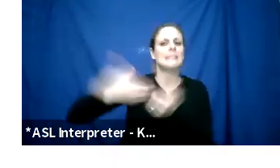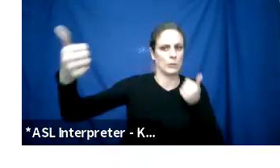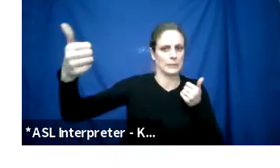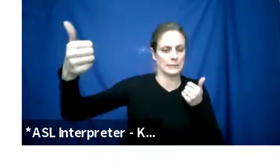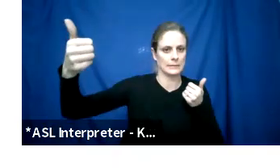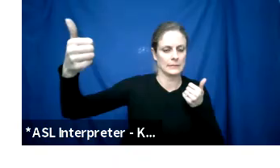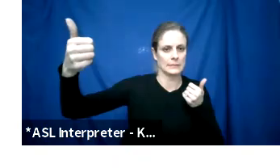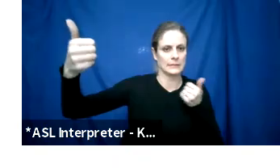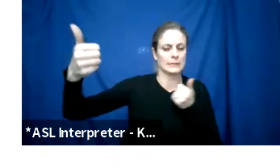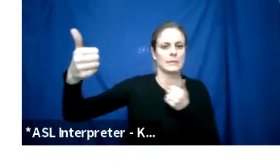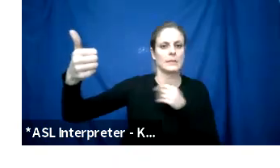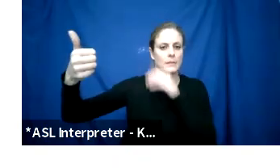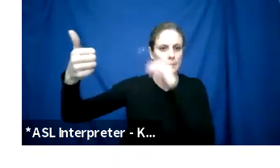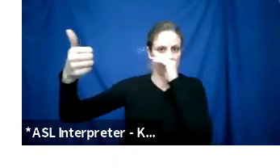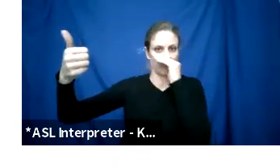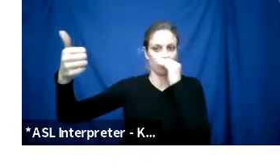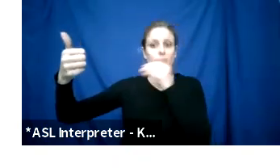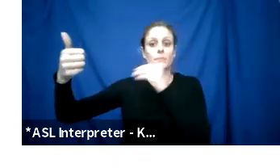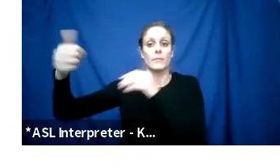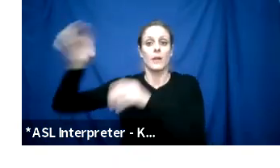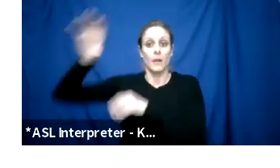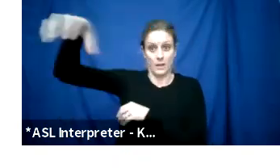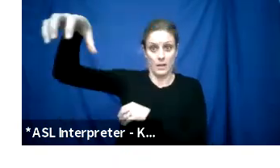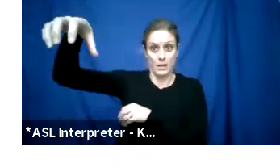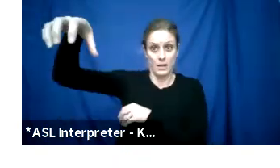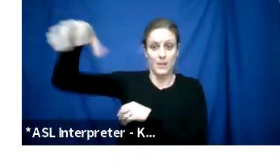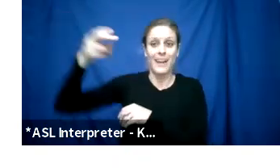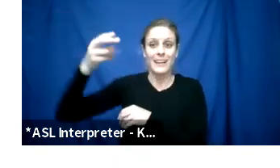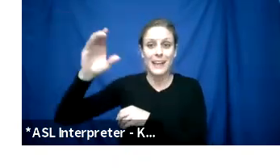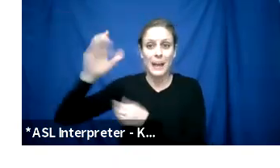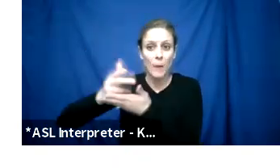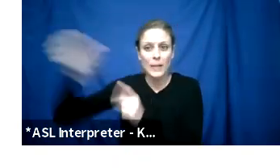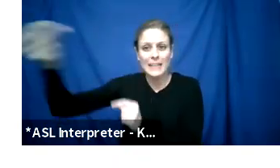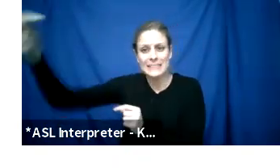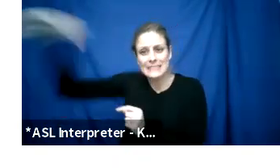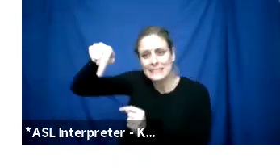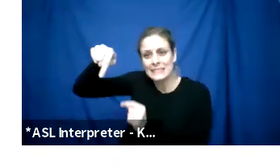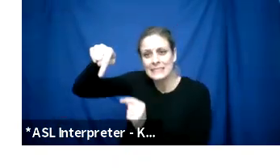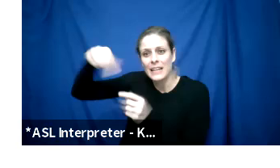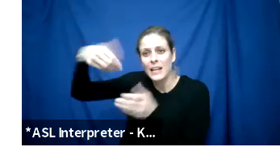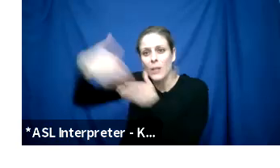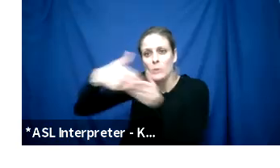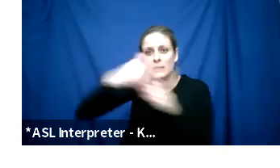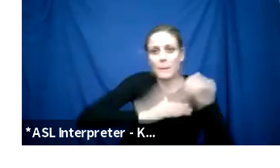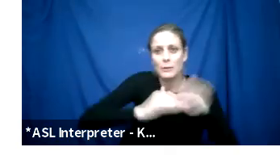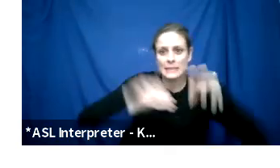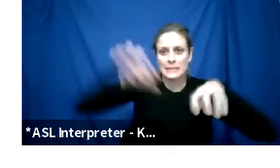that satellite lot closer to the building so that you could facilitate being on the shortest accessible route.